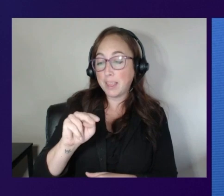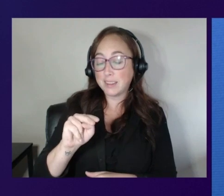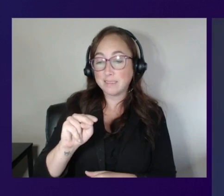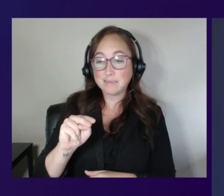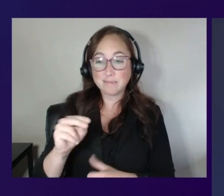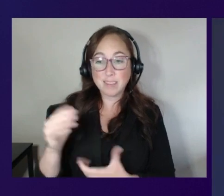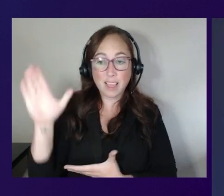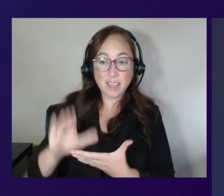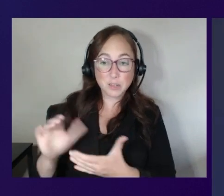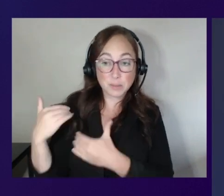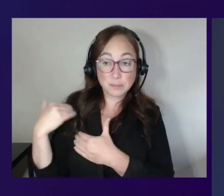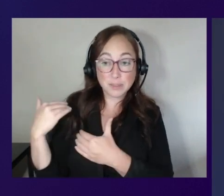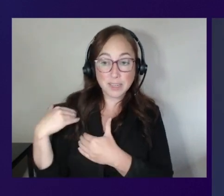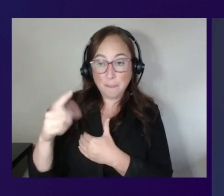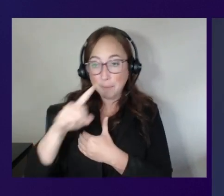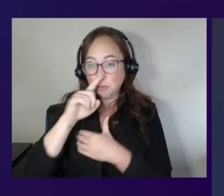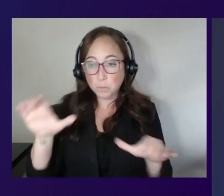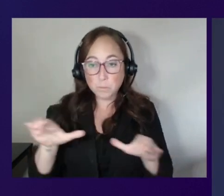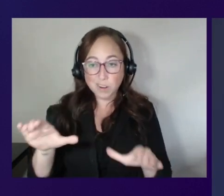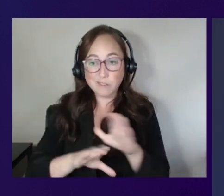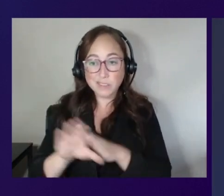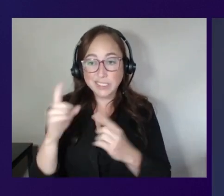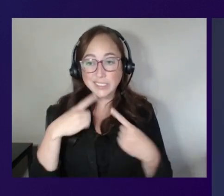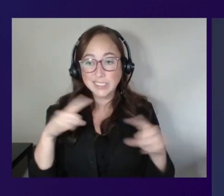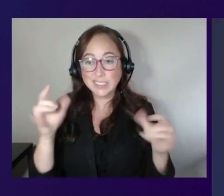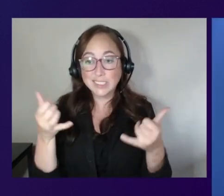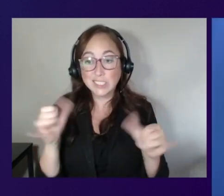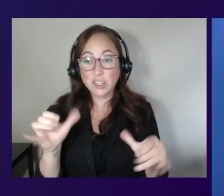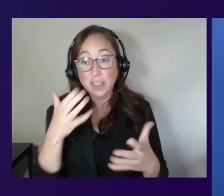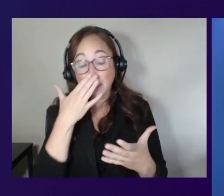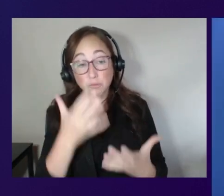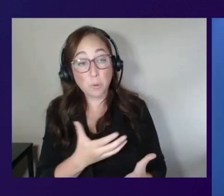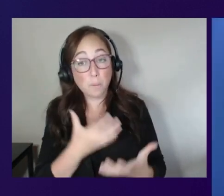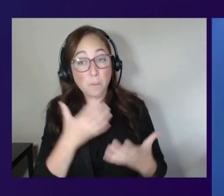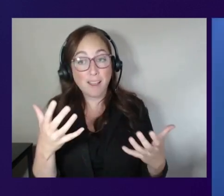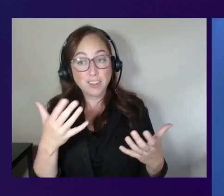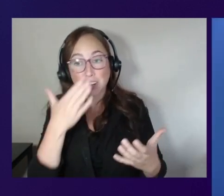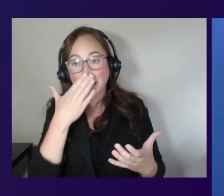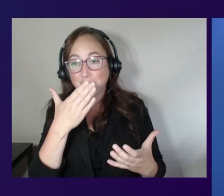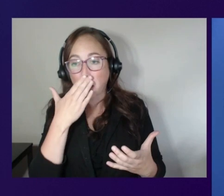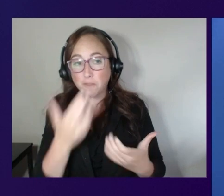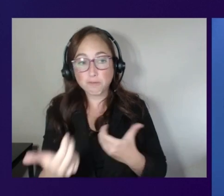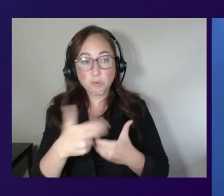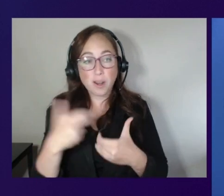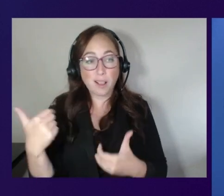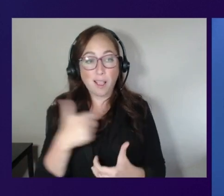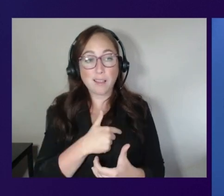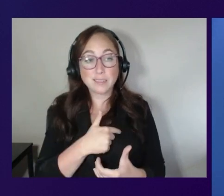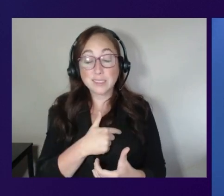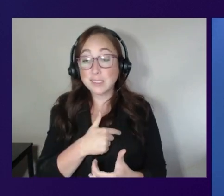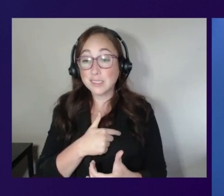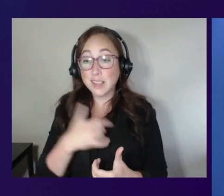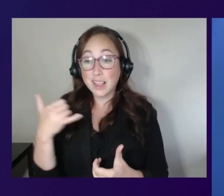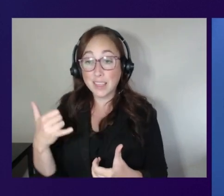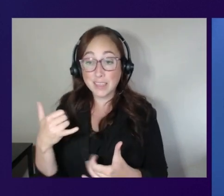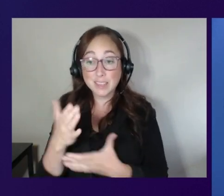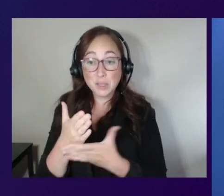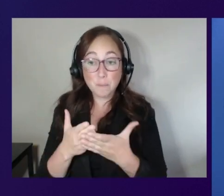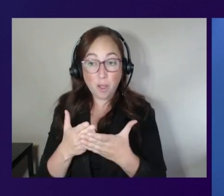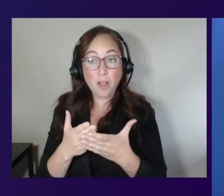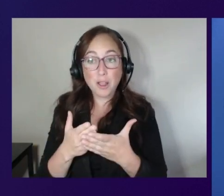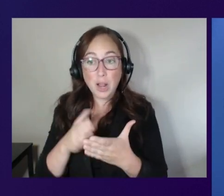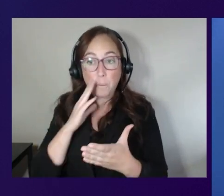about. That's great. Thank you so much, Andrew and Hassan, both, for joining us here on this segment, which we will be right back